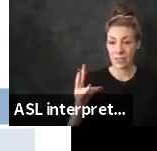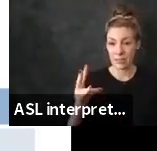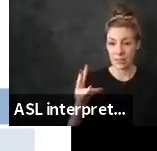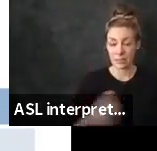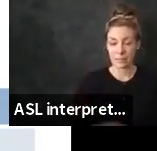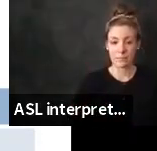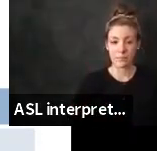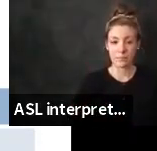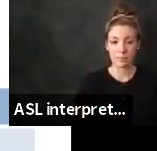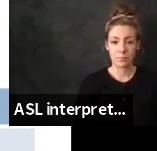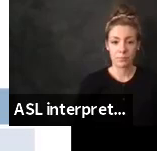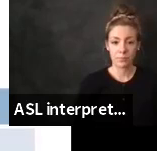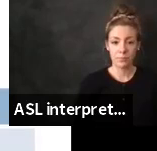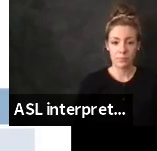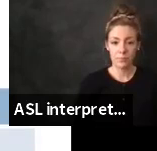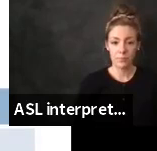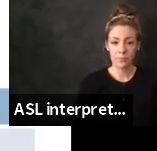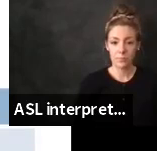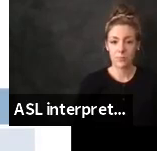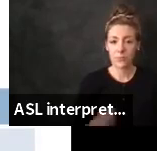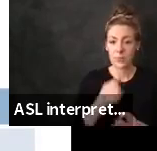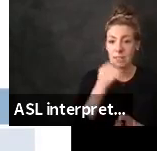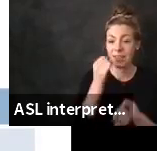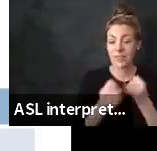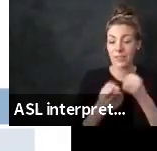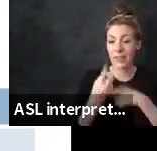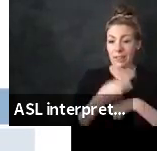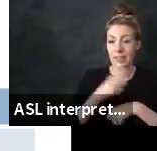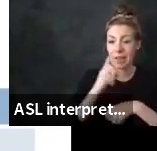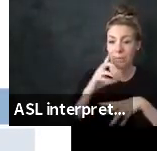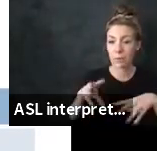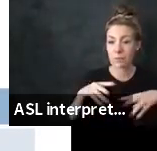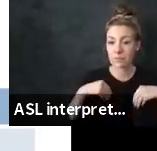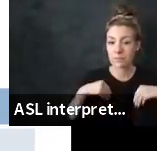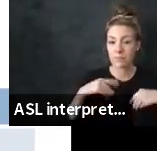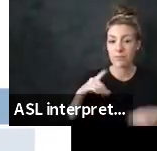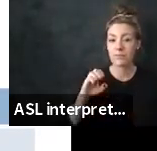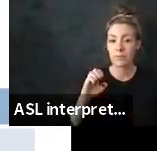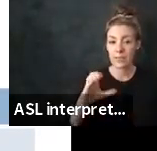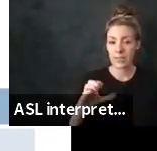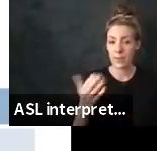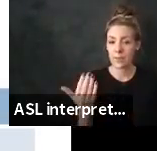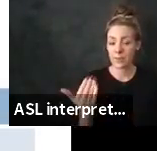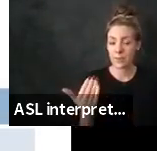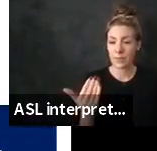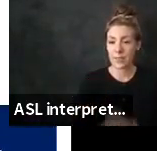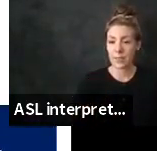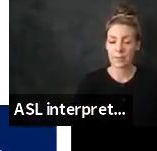The final date to adopt a map is December 15th.